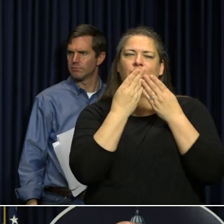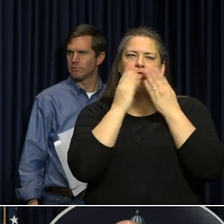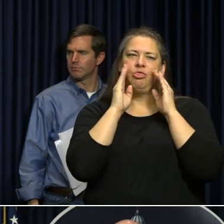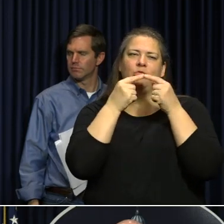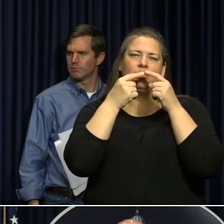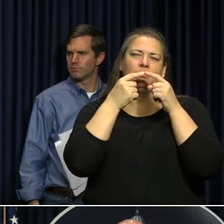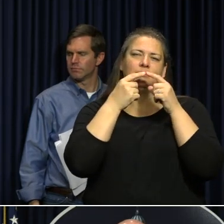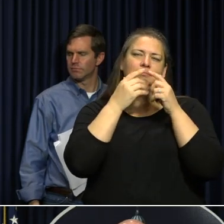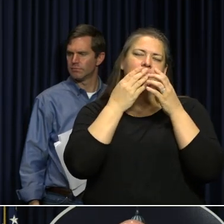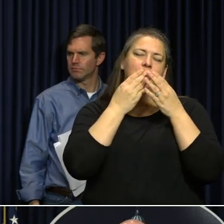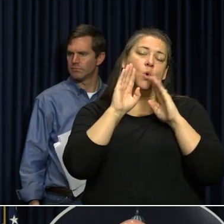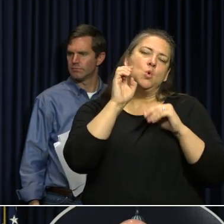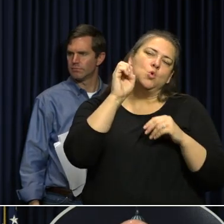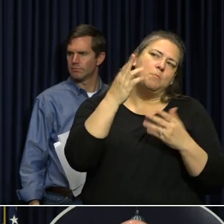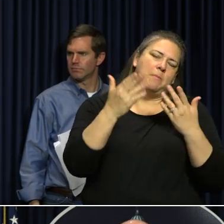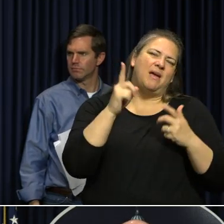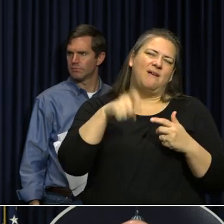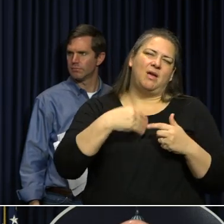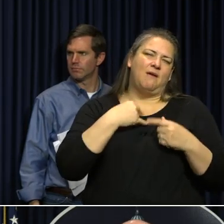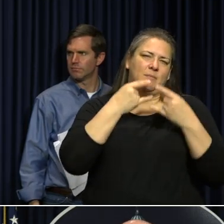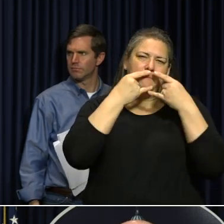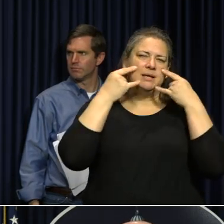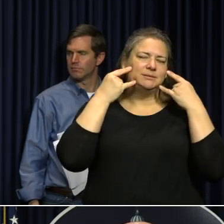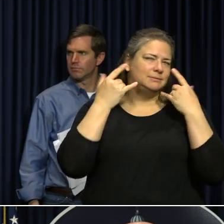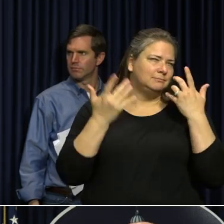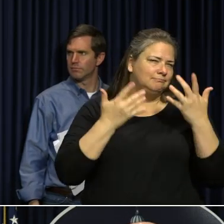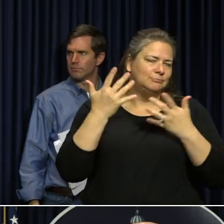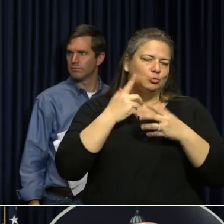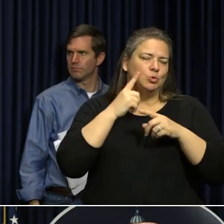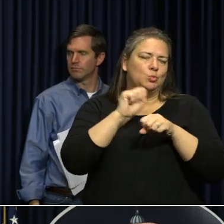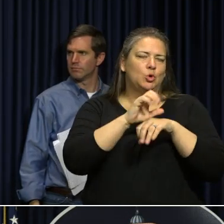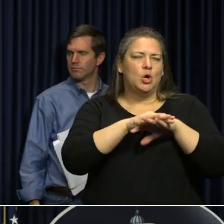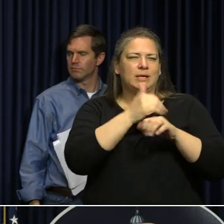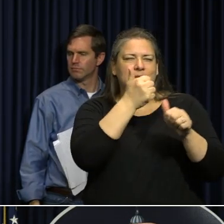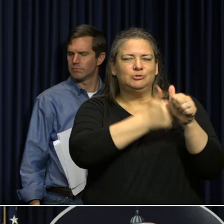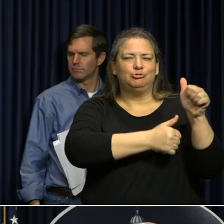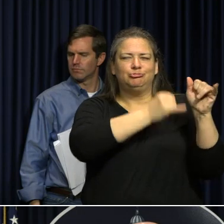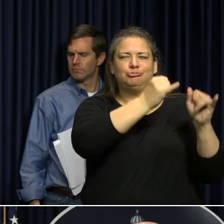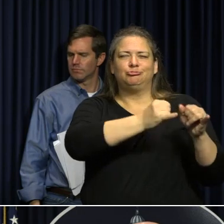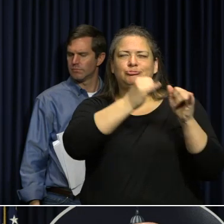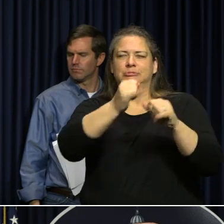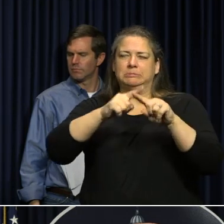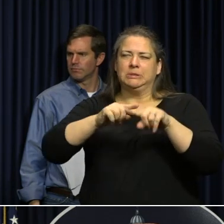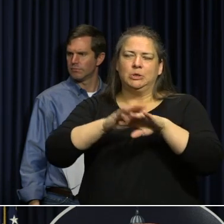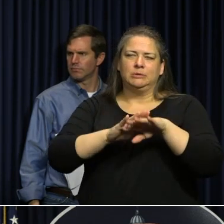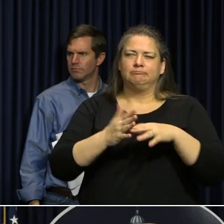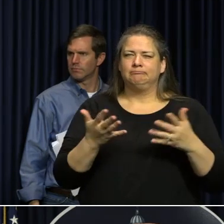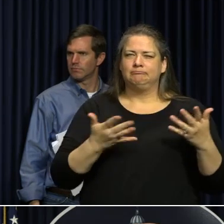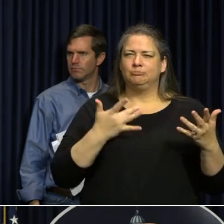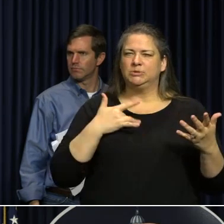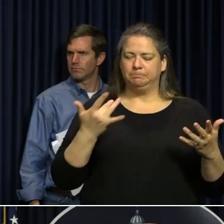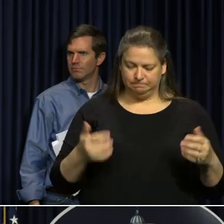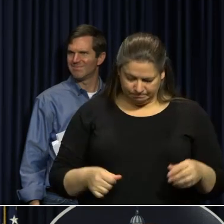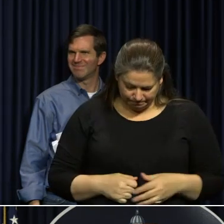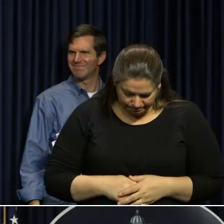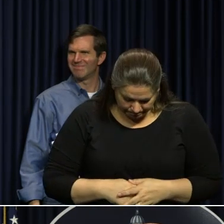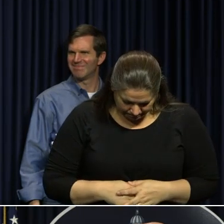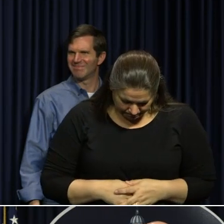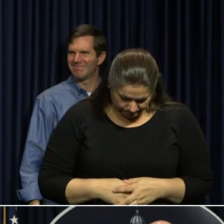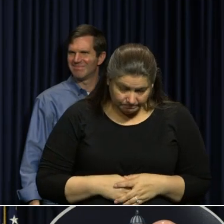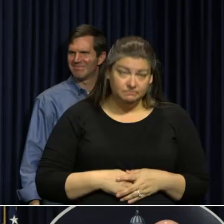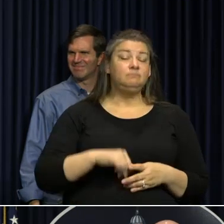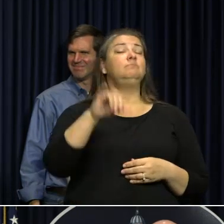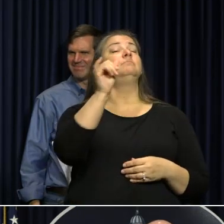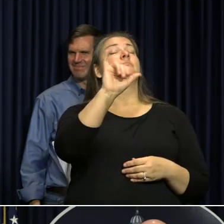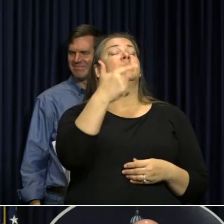they may have to also have a procedural mask, but we can work with the facilities on the guidance there. Next slide, Kenneth. And